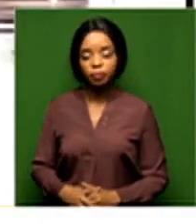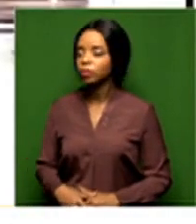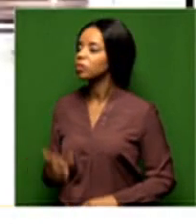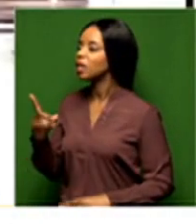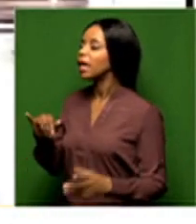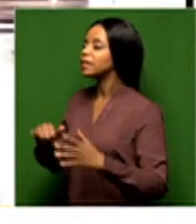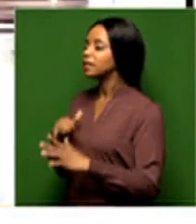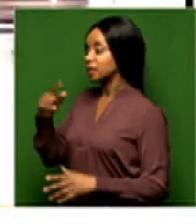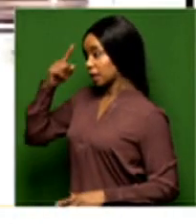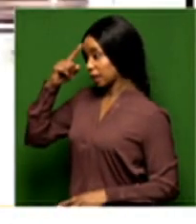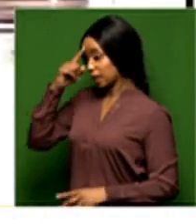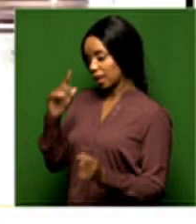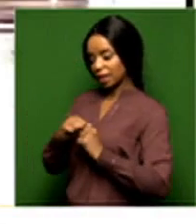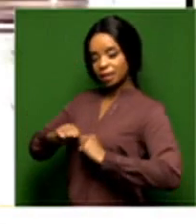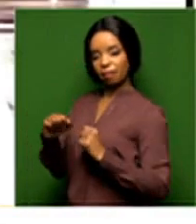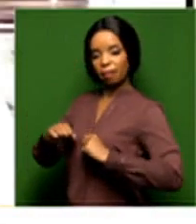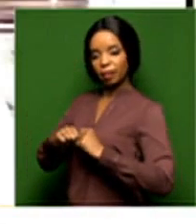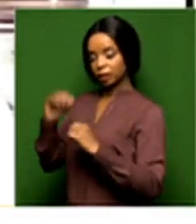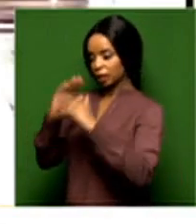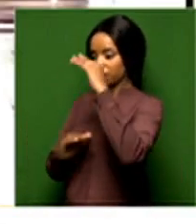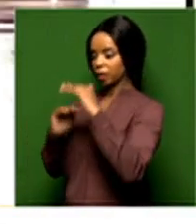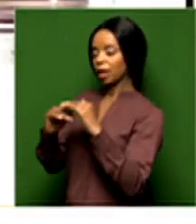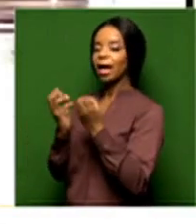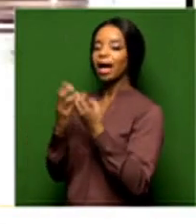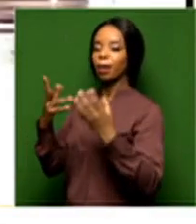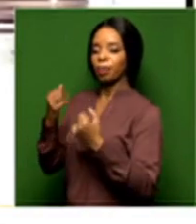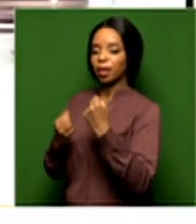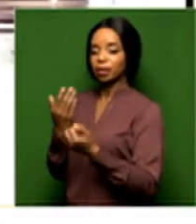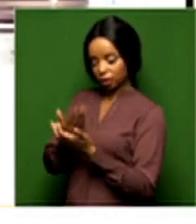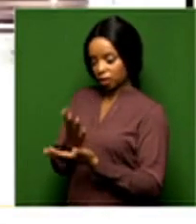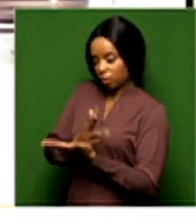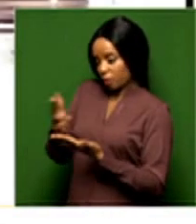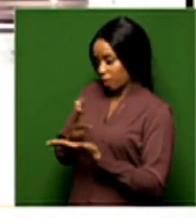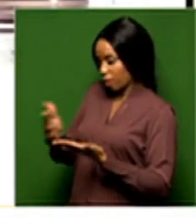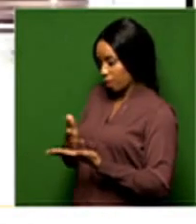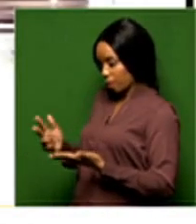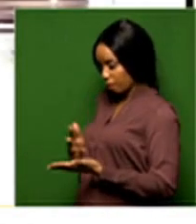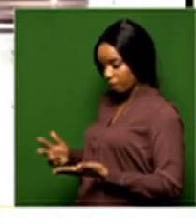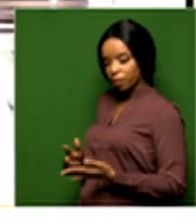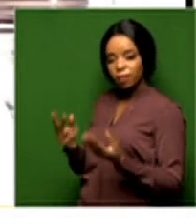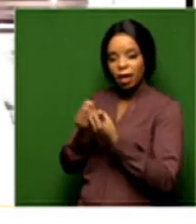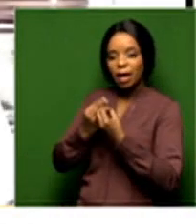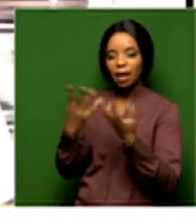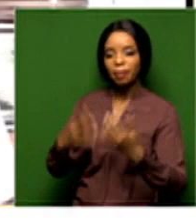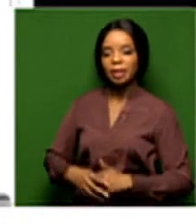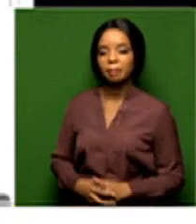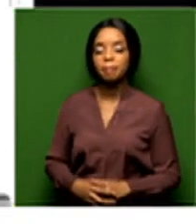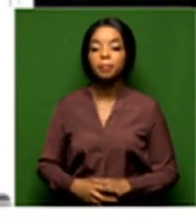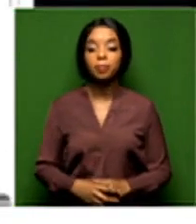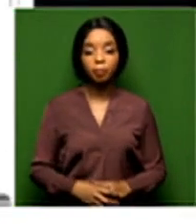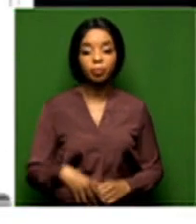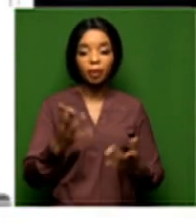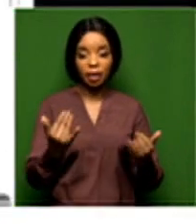space limitations, how many cars can you accommodate per venue? So we because with the